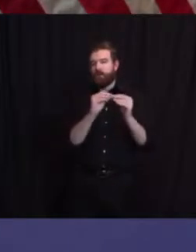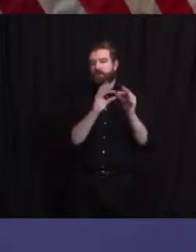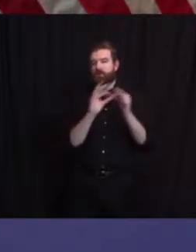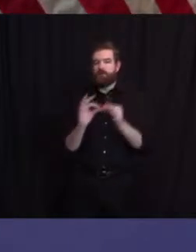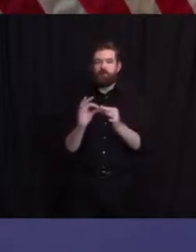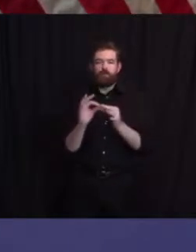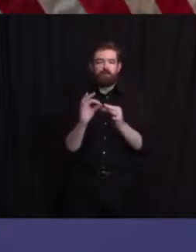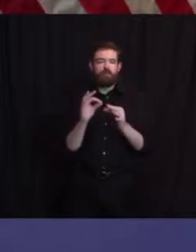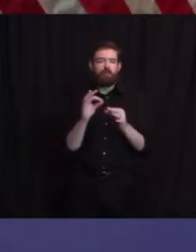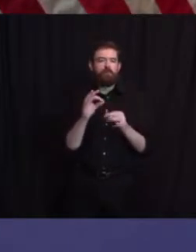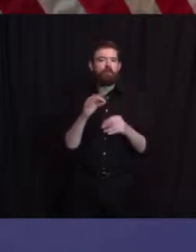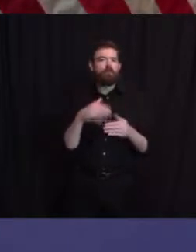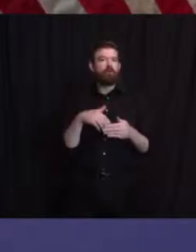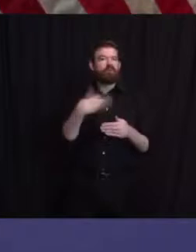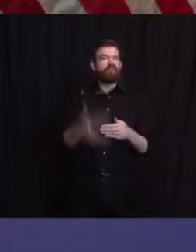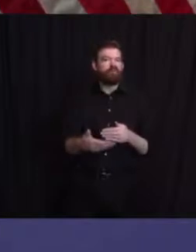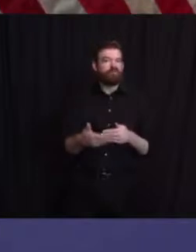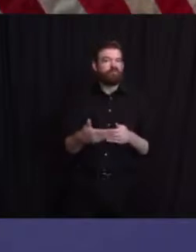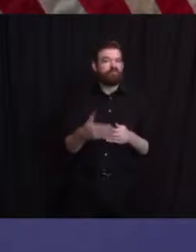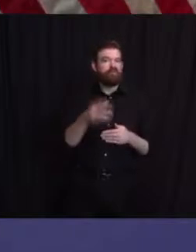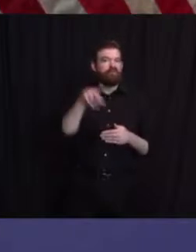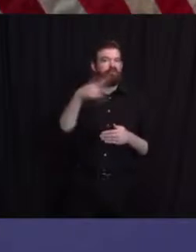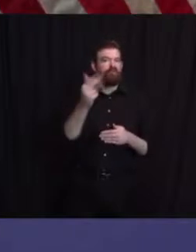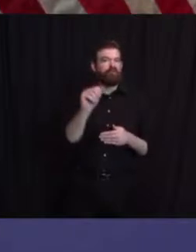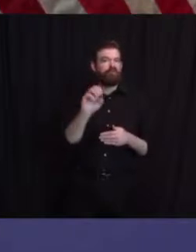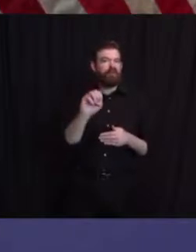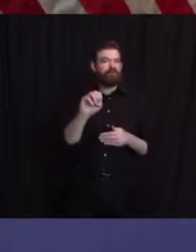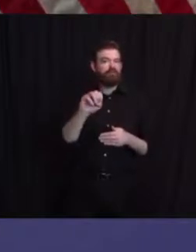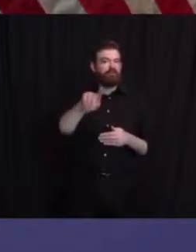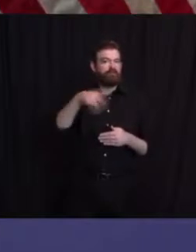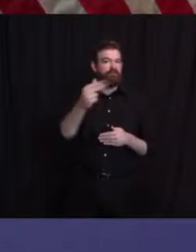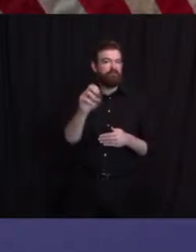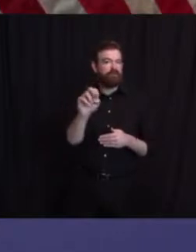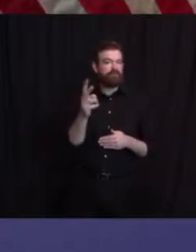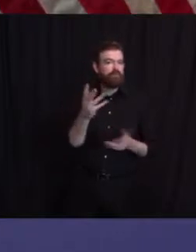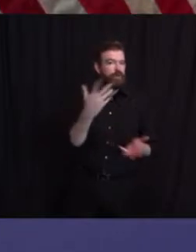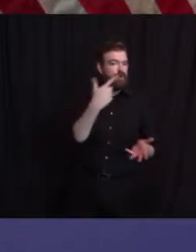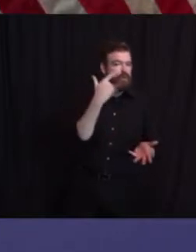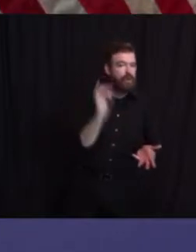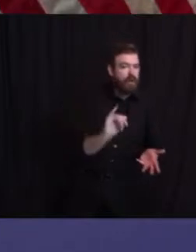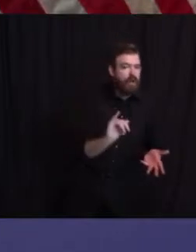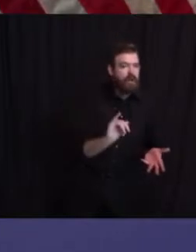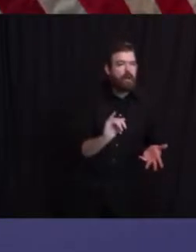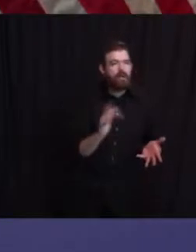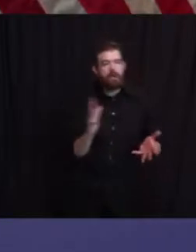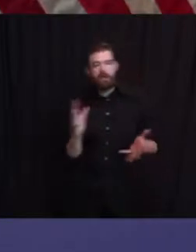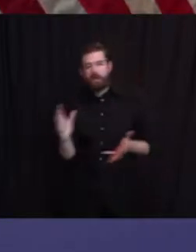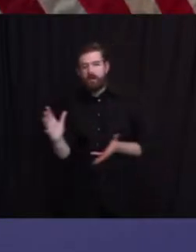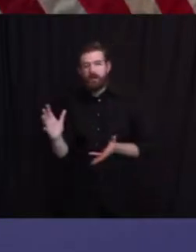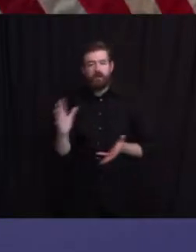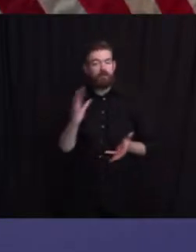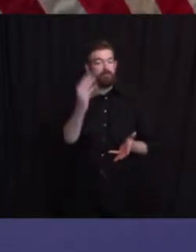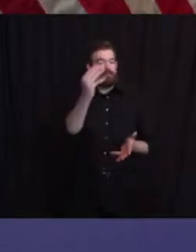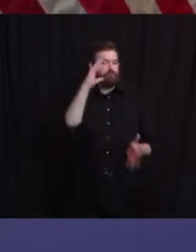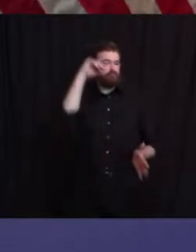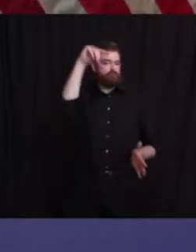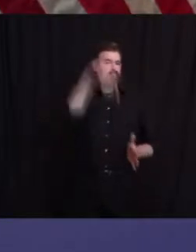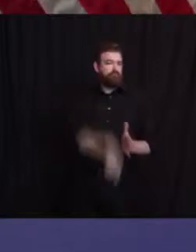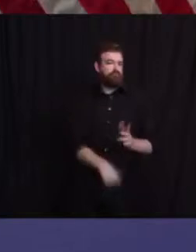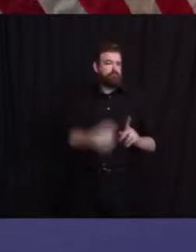should look like. So bear with us on that. That'll be a fairly deep dive. I want to